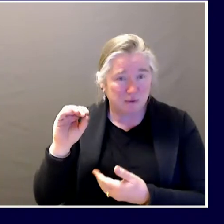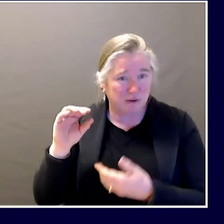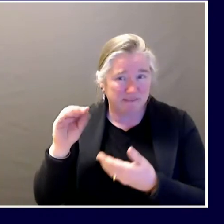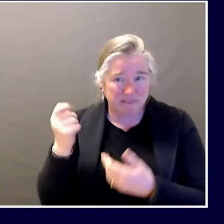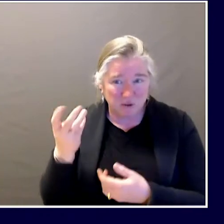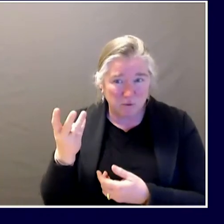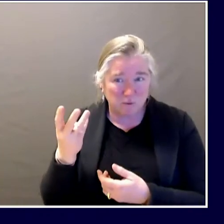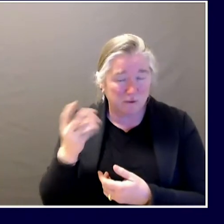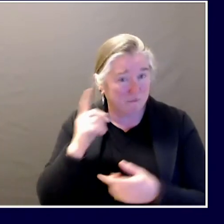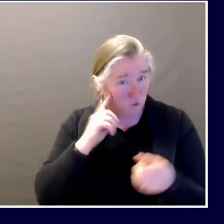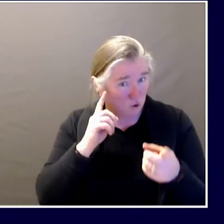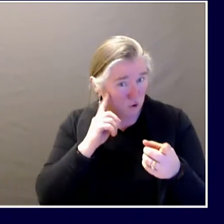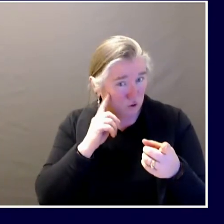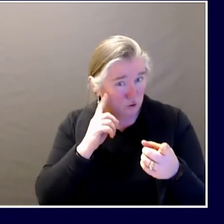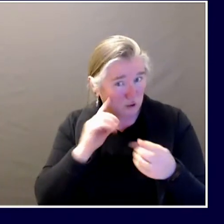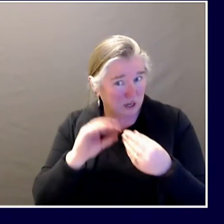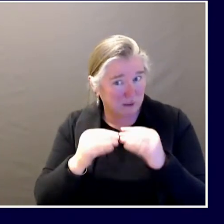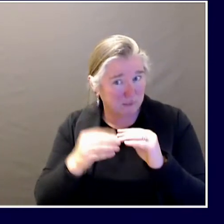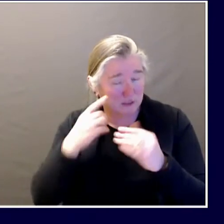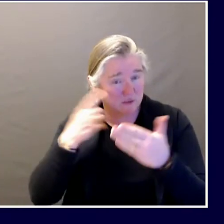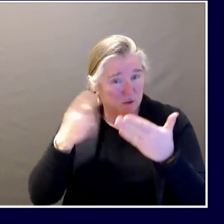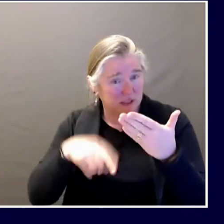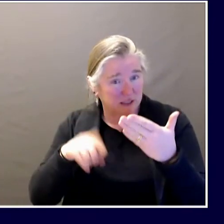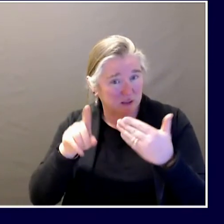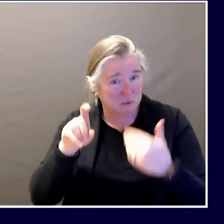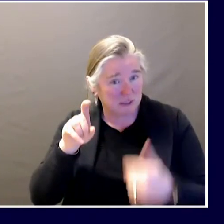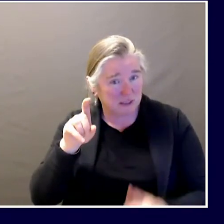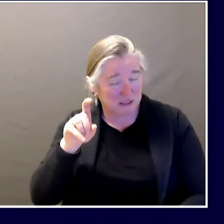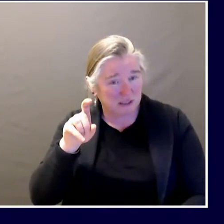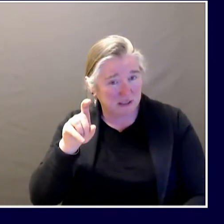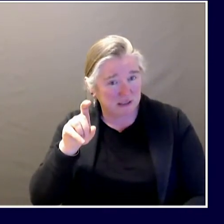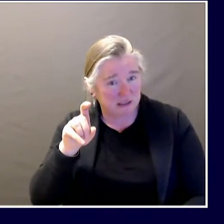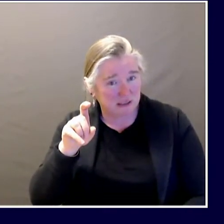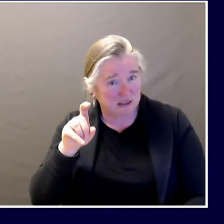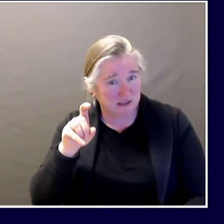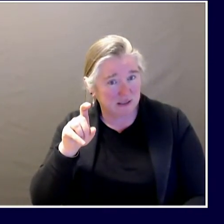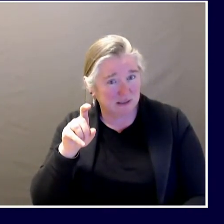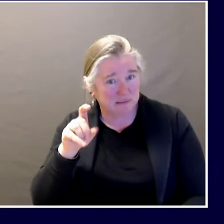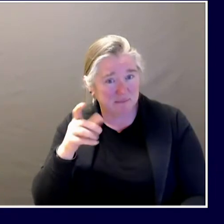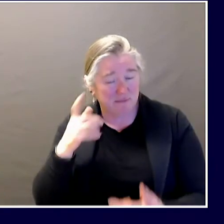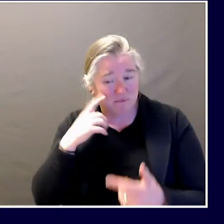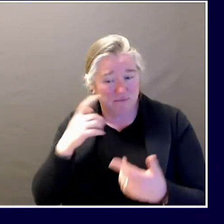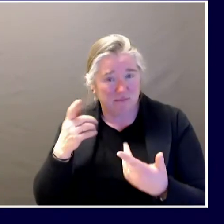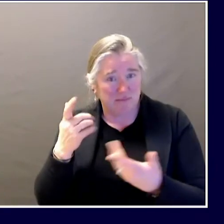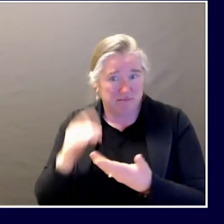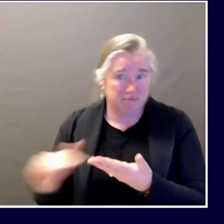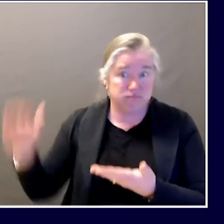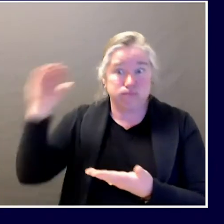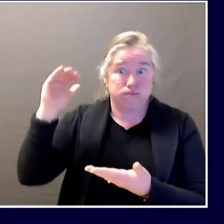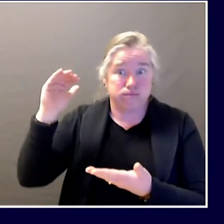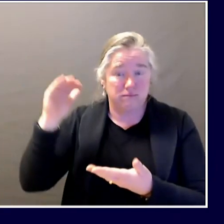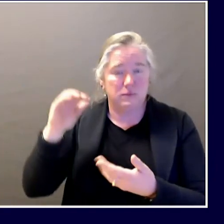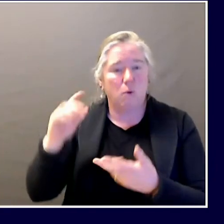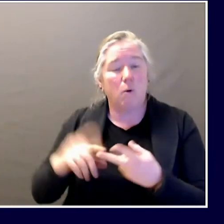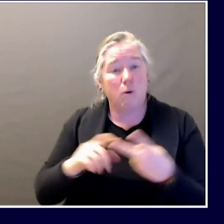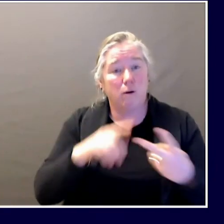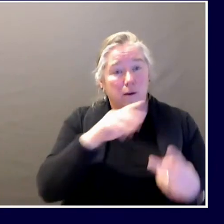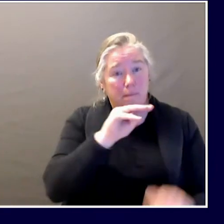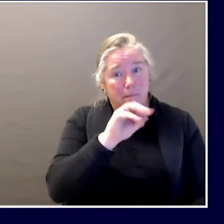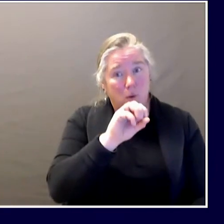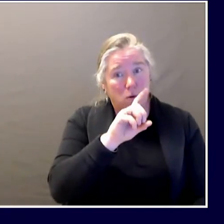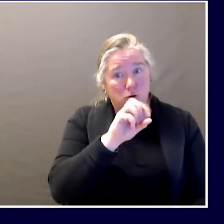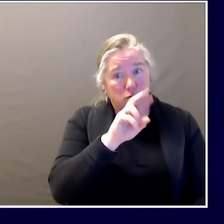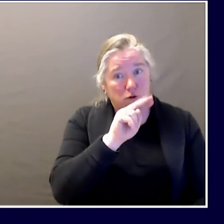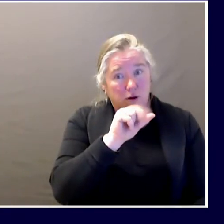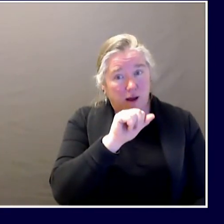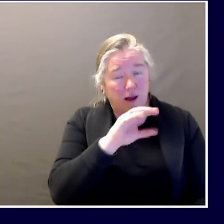on whether to expect any substantial increases in supplies of Moderna and Pfizer next week?